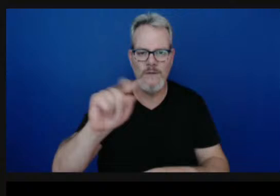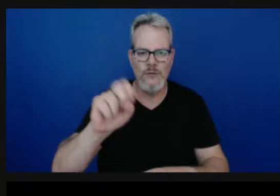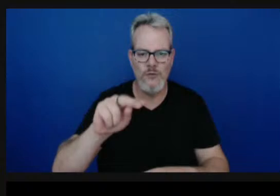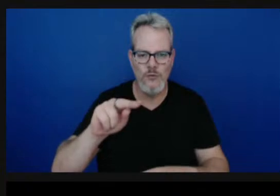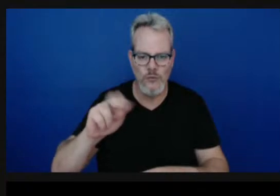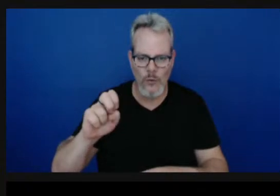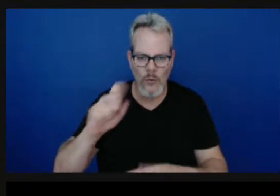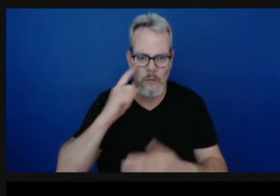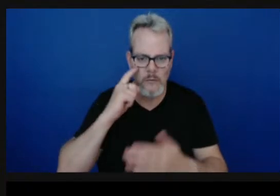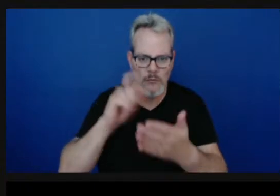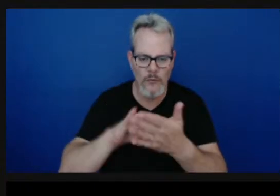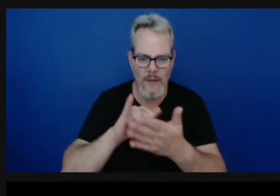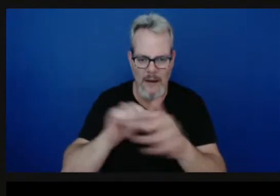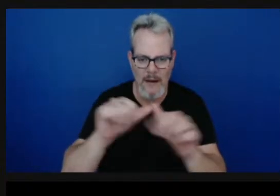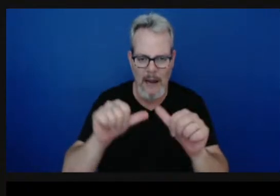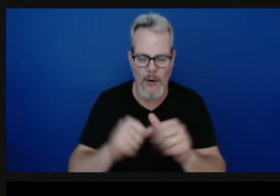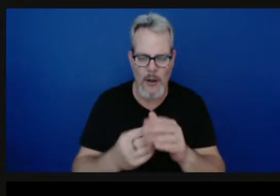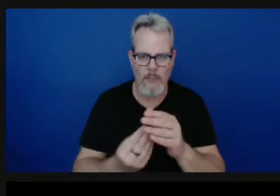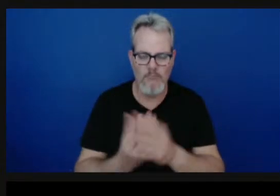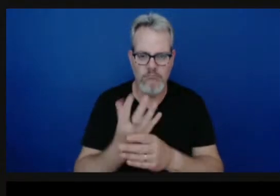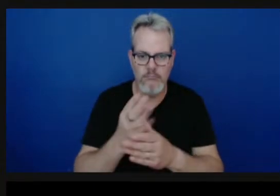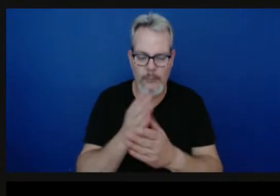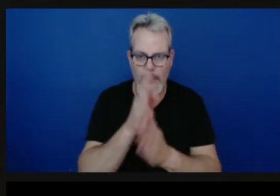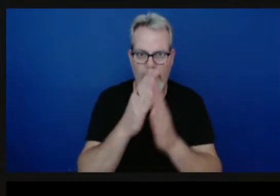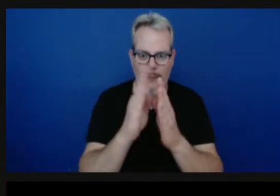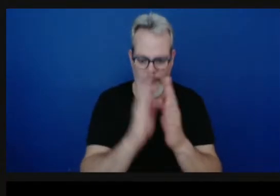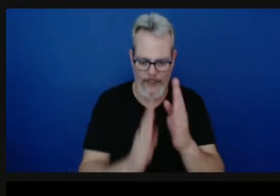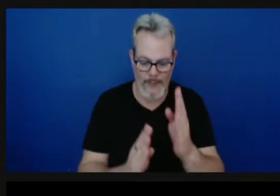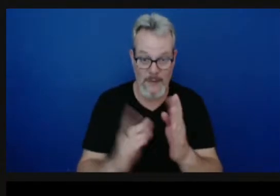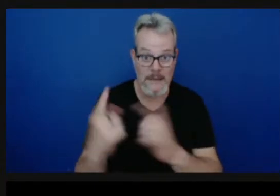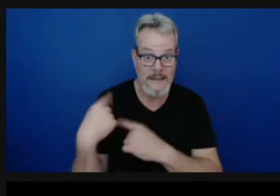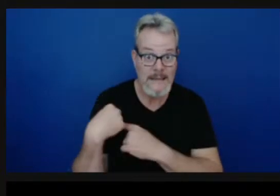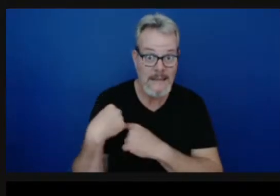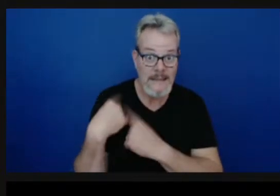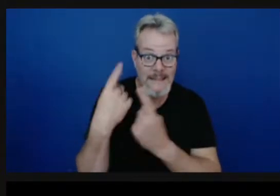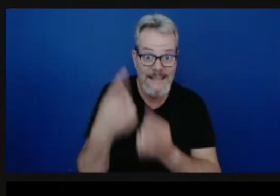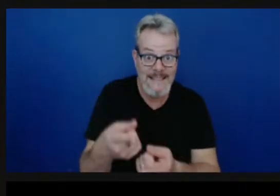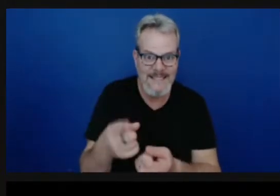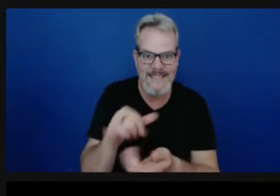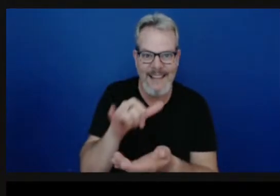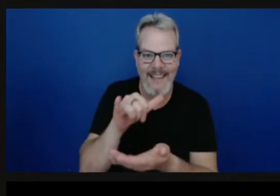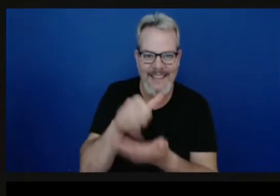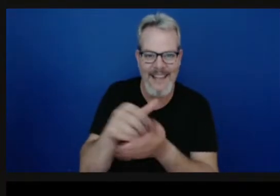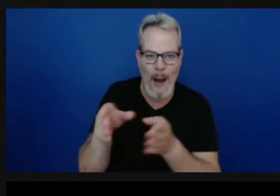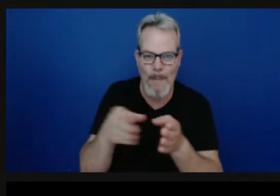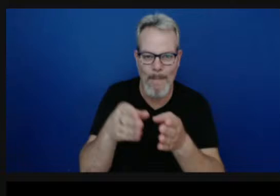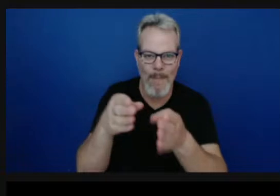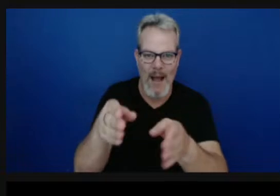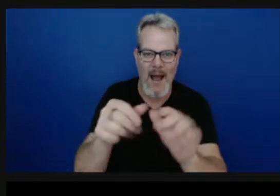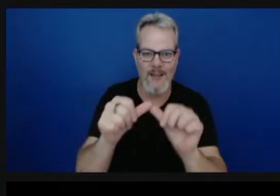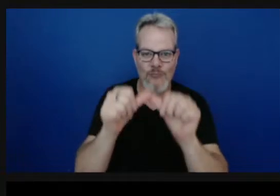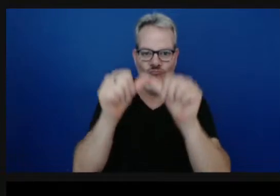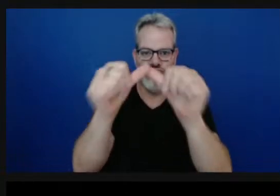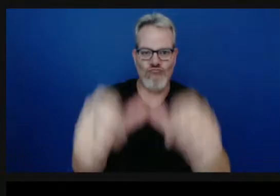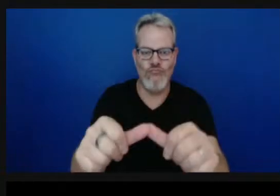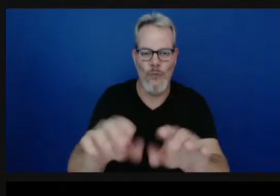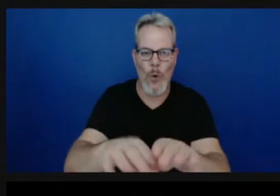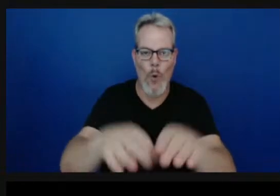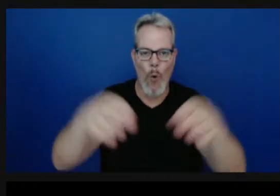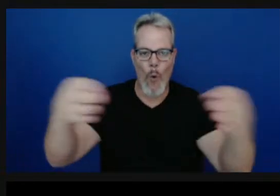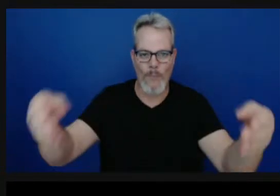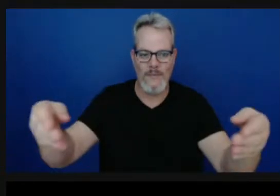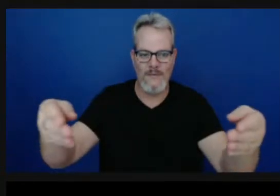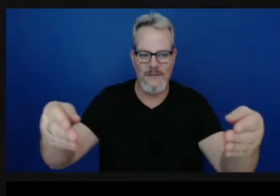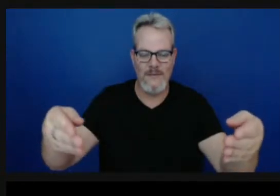here. Right? And ever since then, that path to the Southwest Rift seems like it has remained opened to allow further